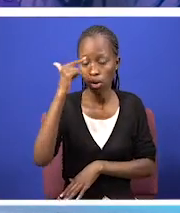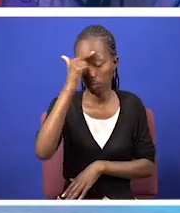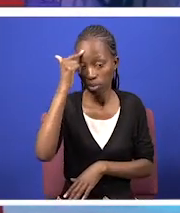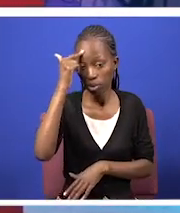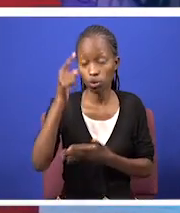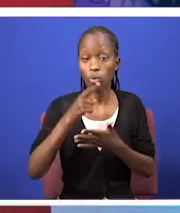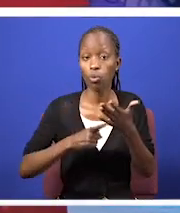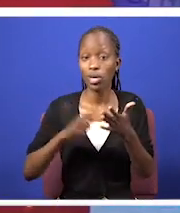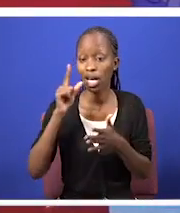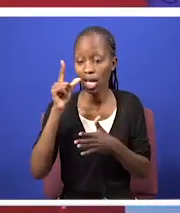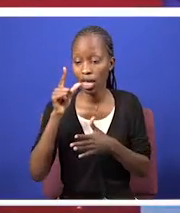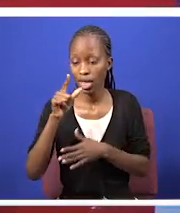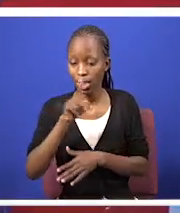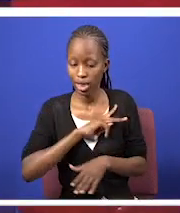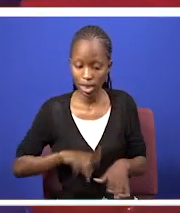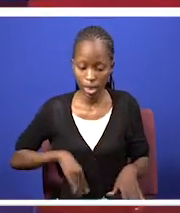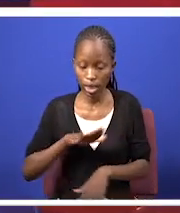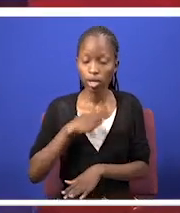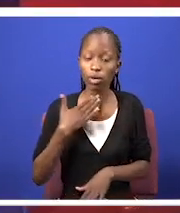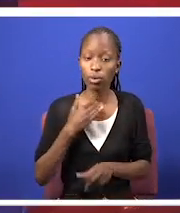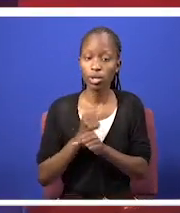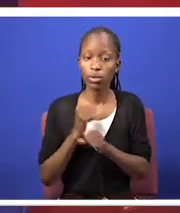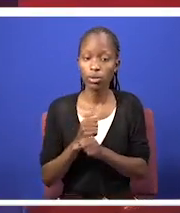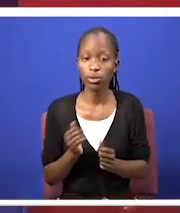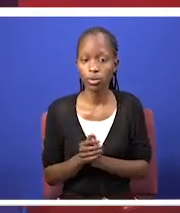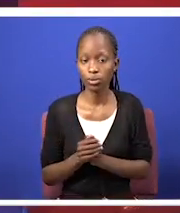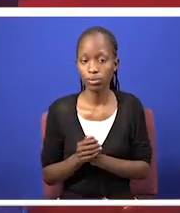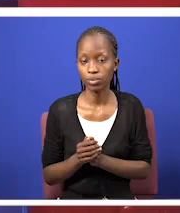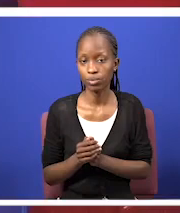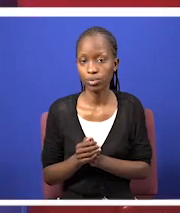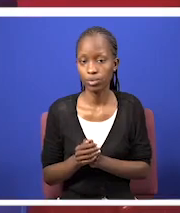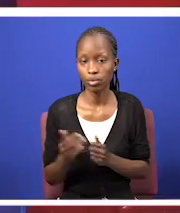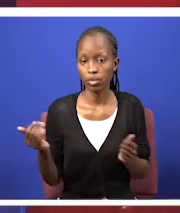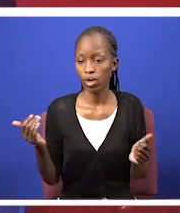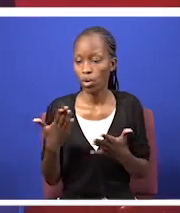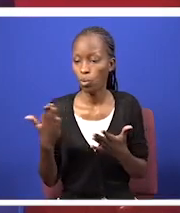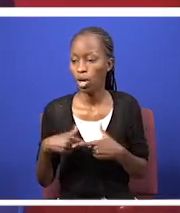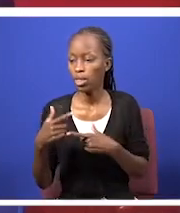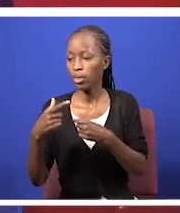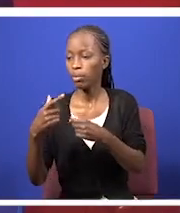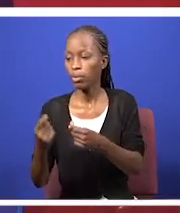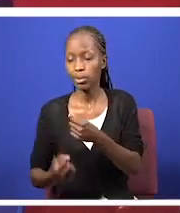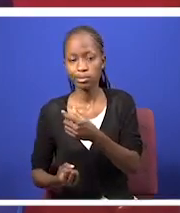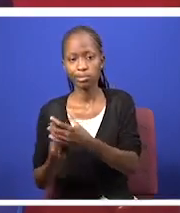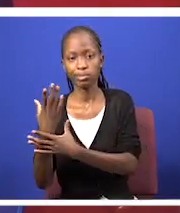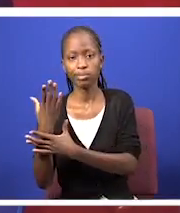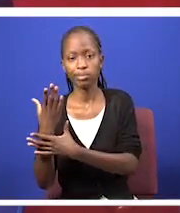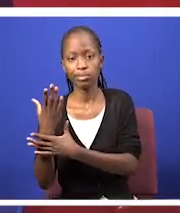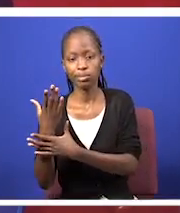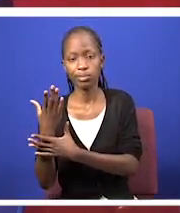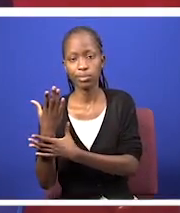because what the British Empire was seeking to do, wherever it was established on the face of the earth, not just in Africa, but in